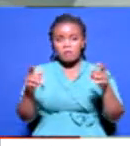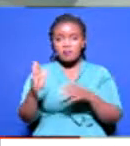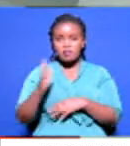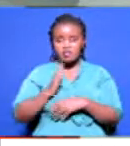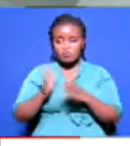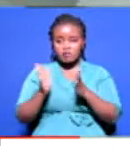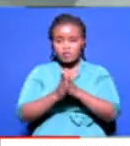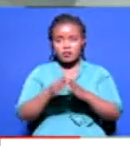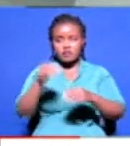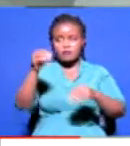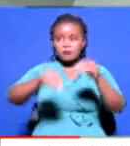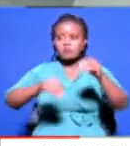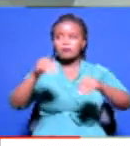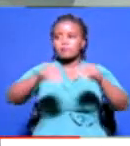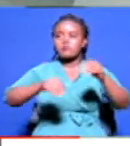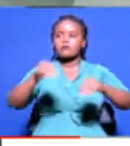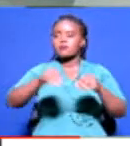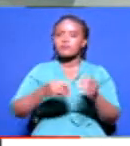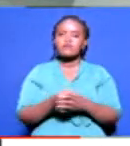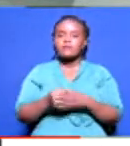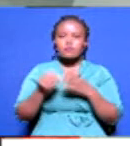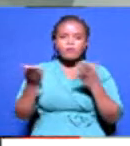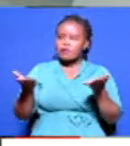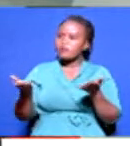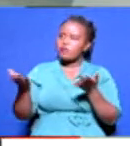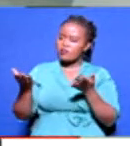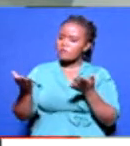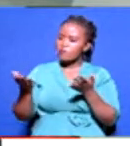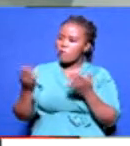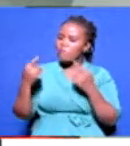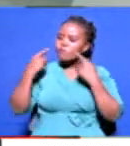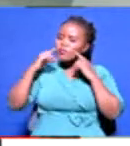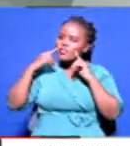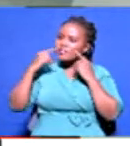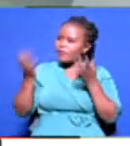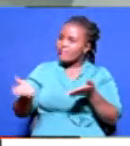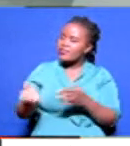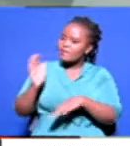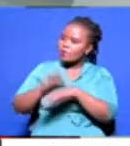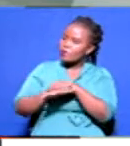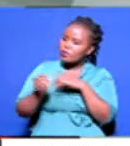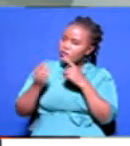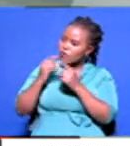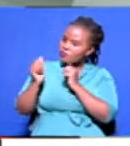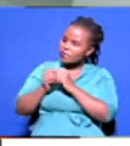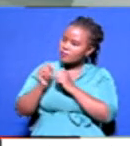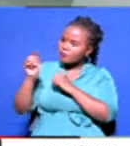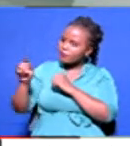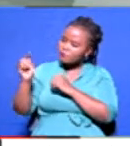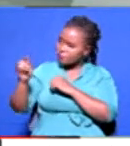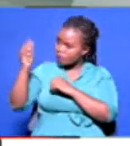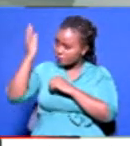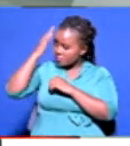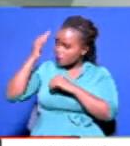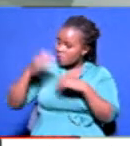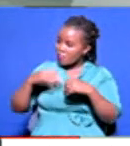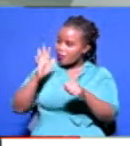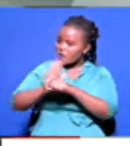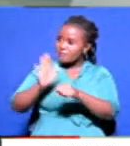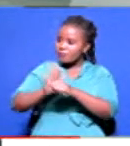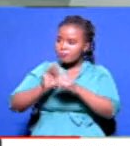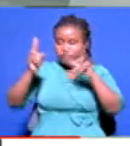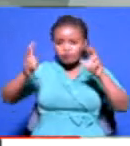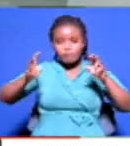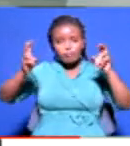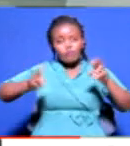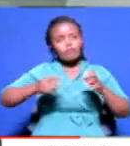elections. Safin, it's good to speak with you. I know there are a lot of issues to discuss, especially on